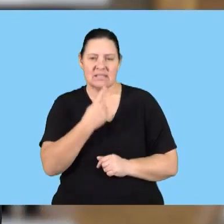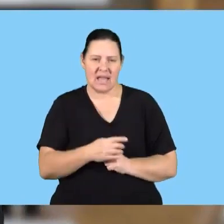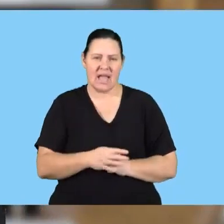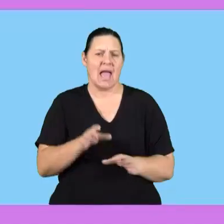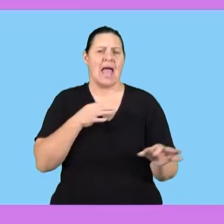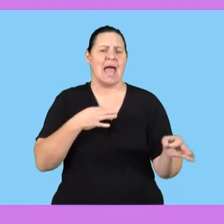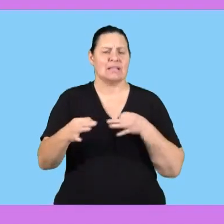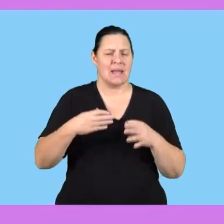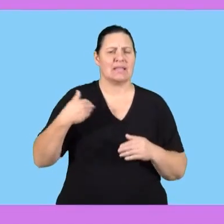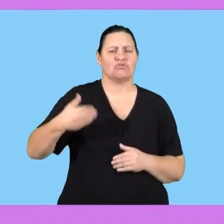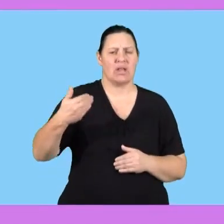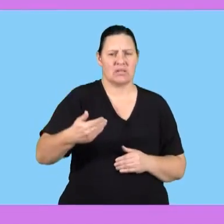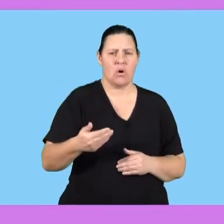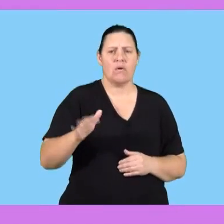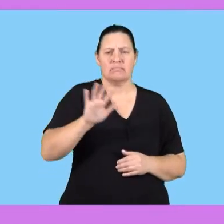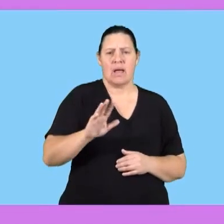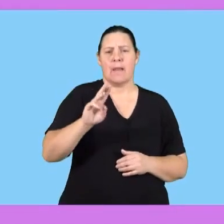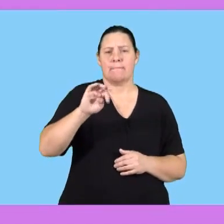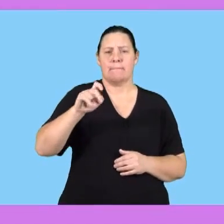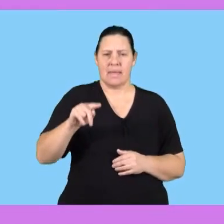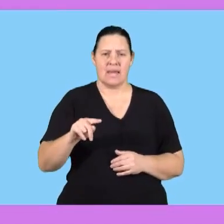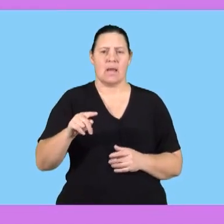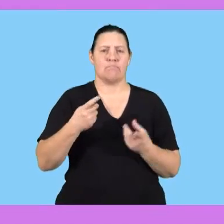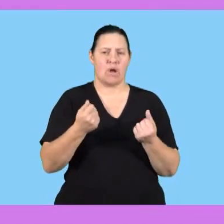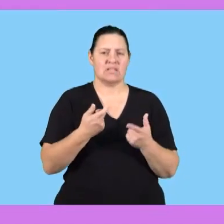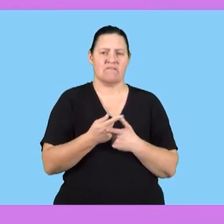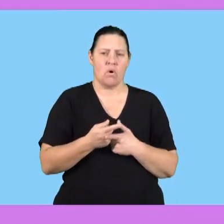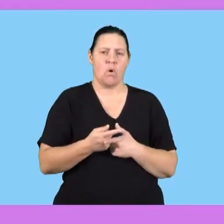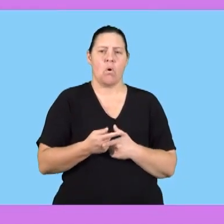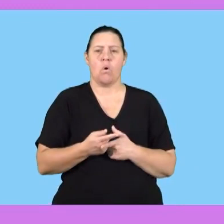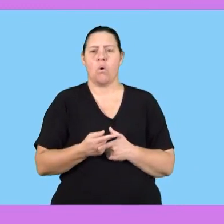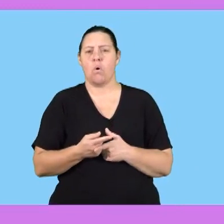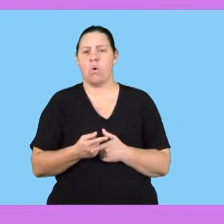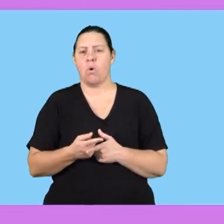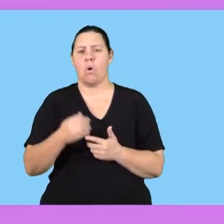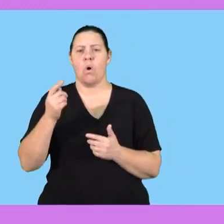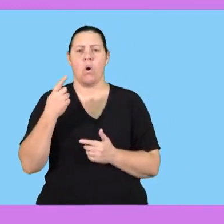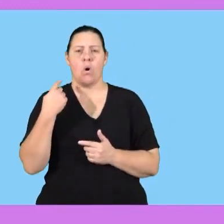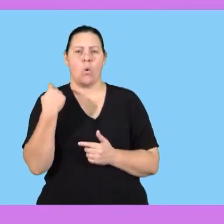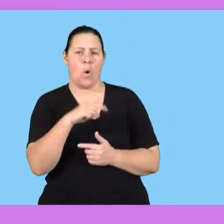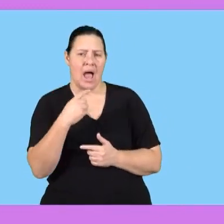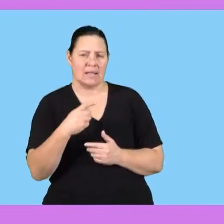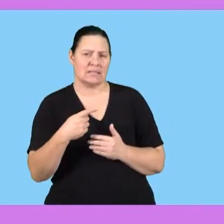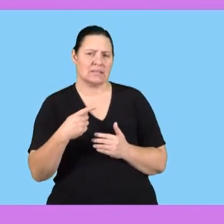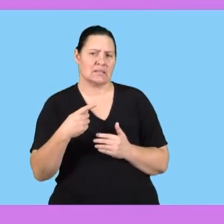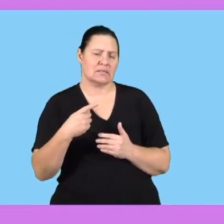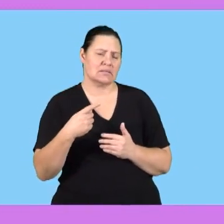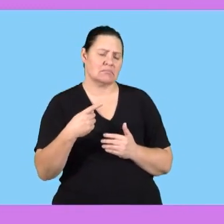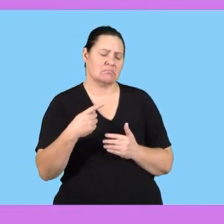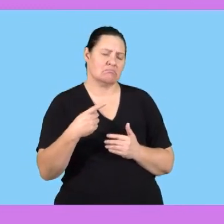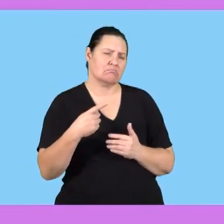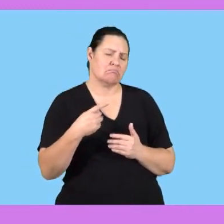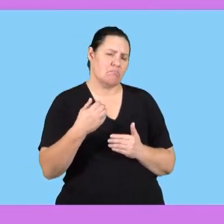It says, describe the trend in the average mean prices for wheat bread, 600 gram and 700 gram, for the